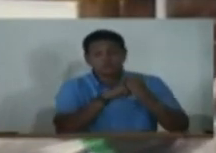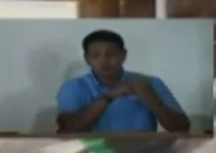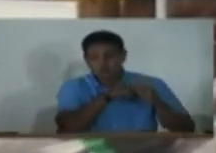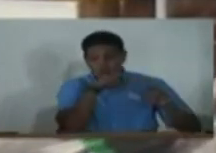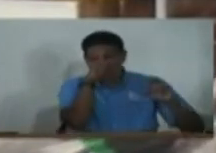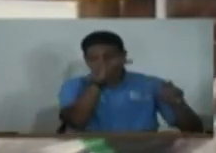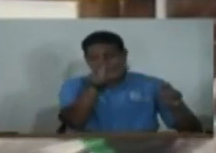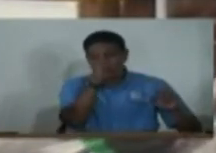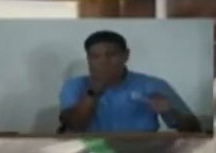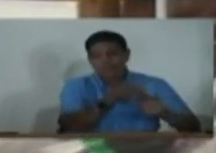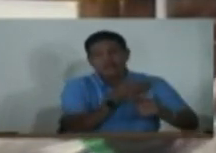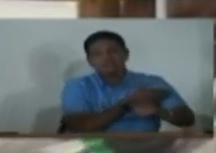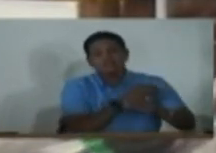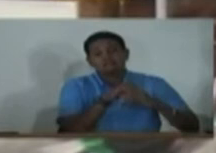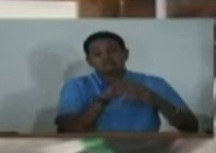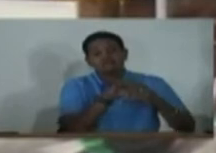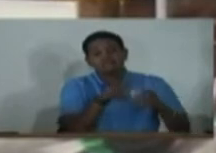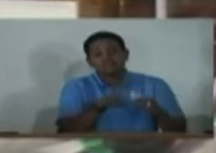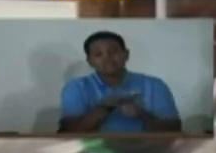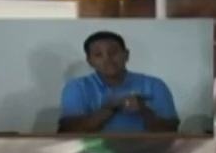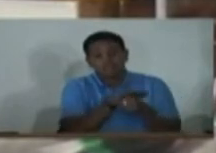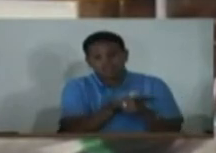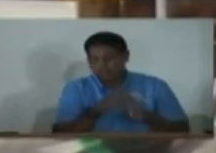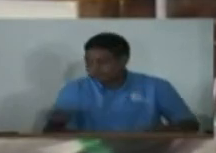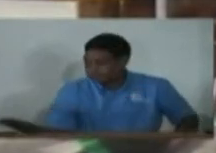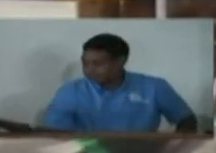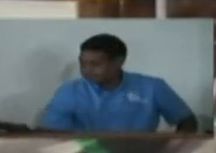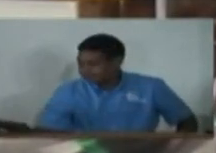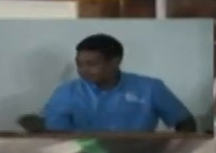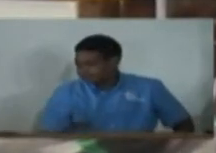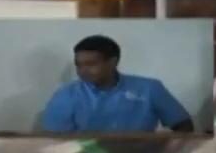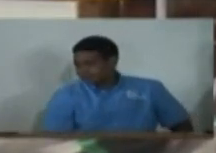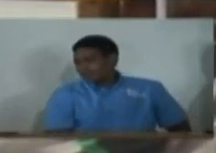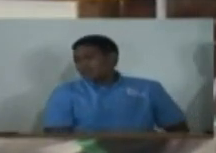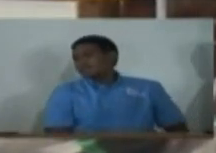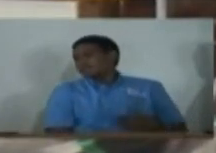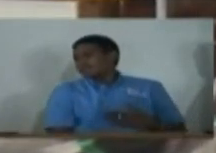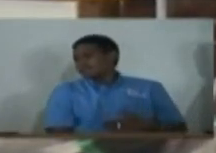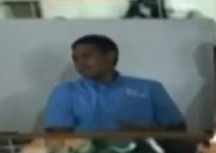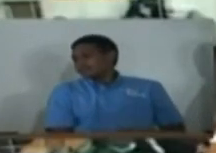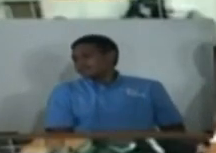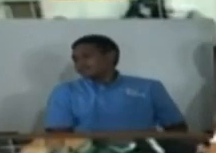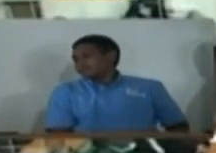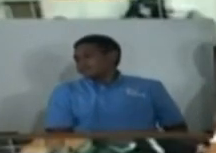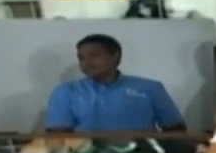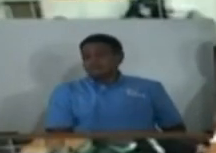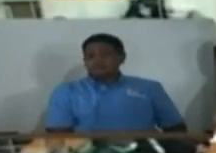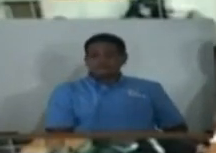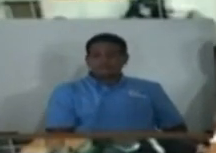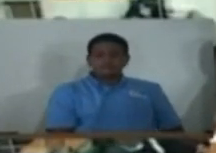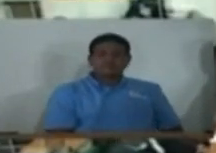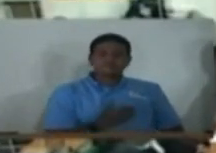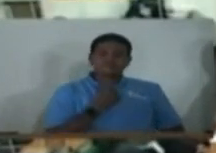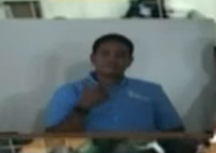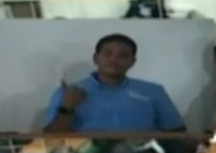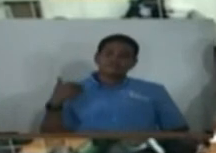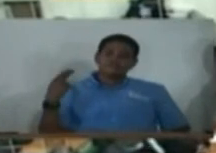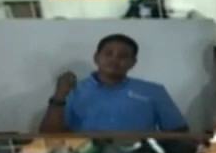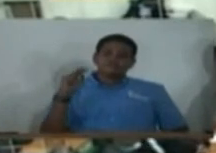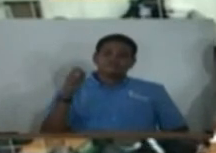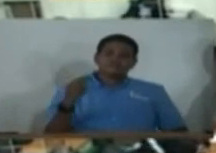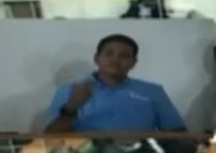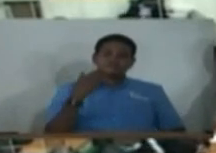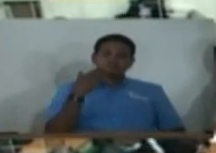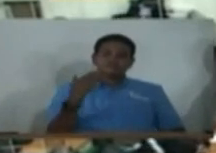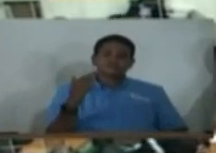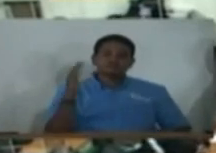other advancements in this area. Thanks, Minister. Member Hannah. Thank you, Madam Speaker. Colleagues, I want to, in